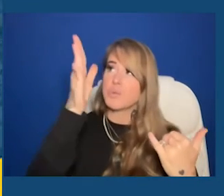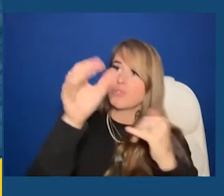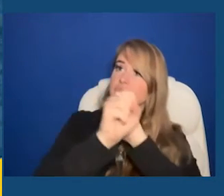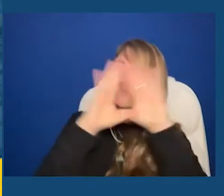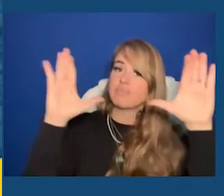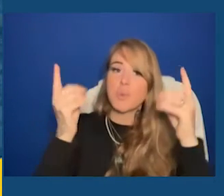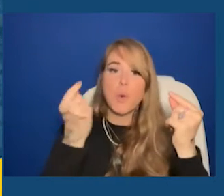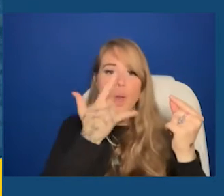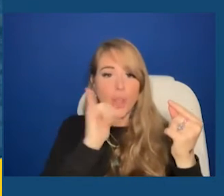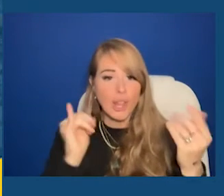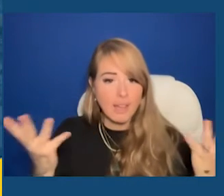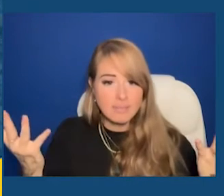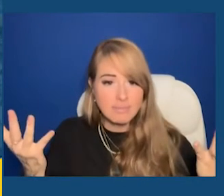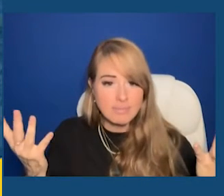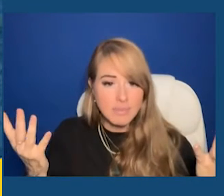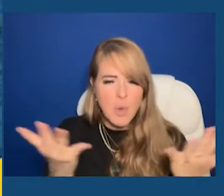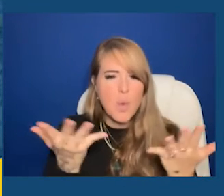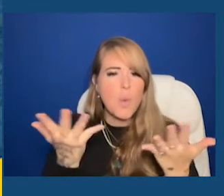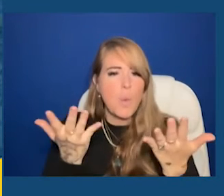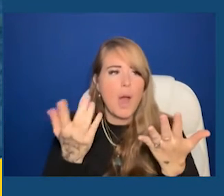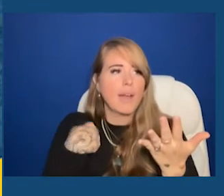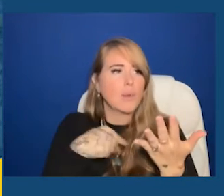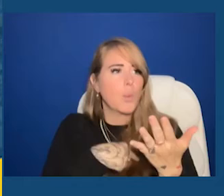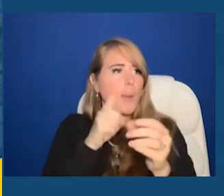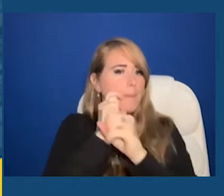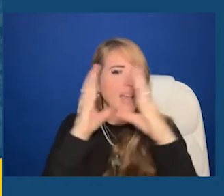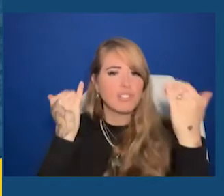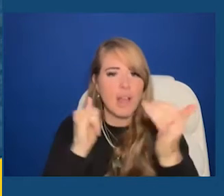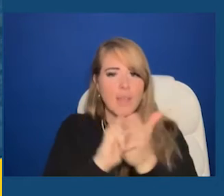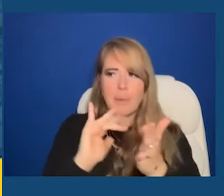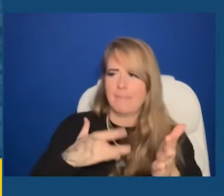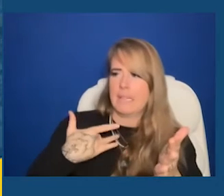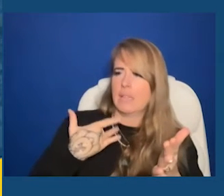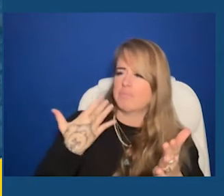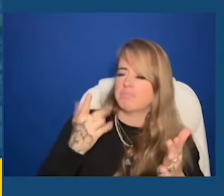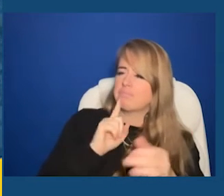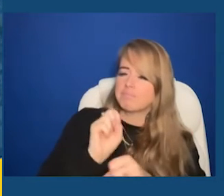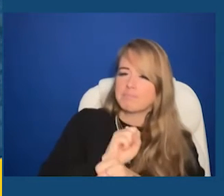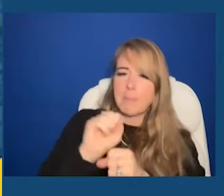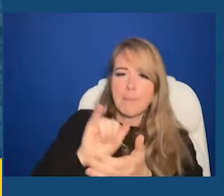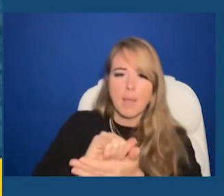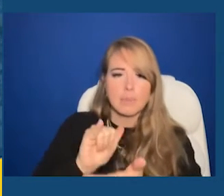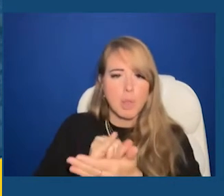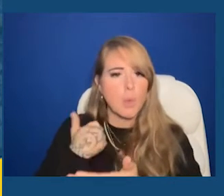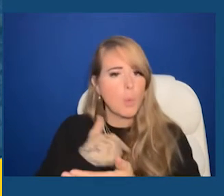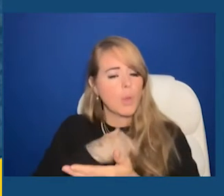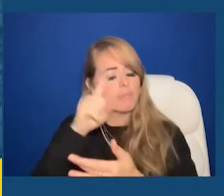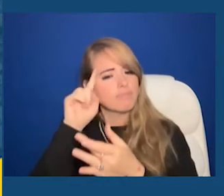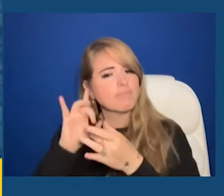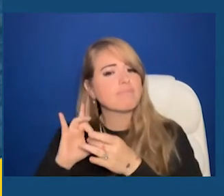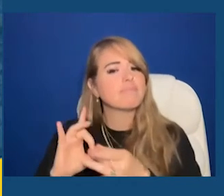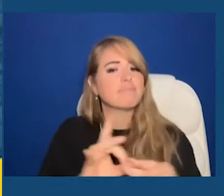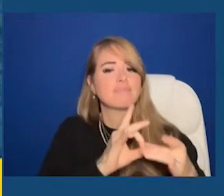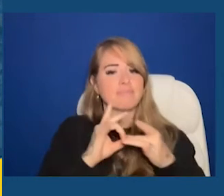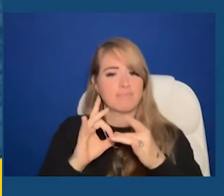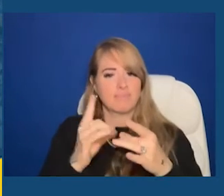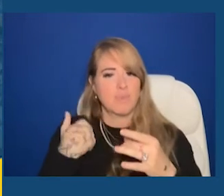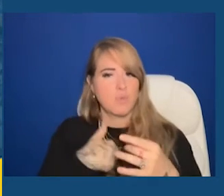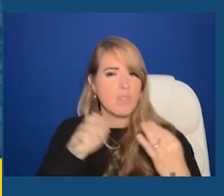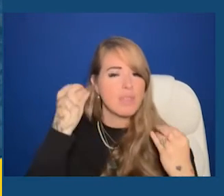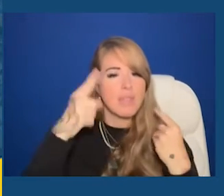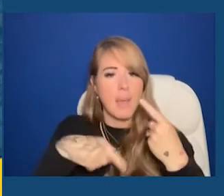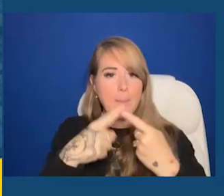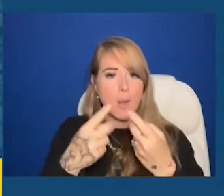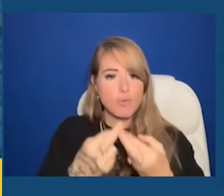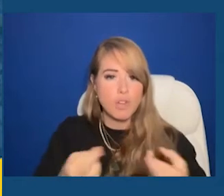the impossible that we're capable of imagining now that we can put our collective minds together and ultimately resources and get